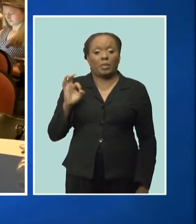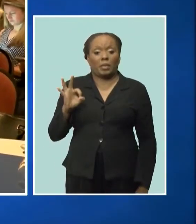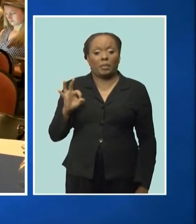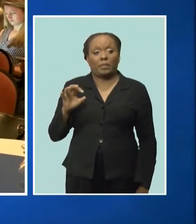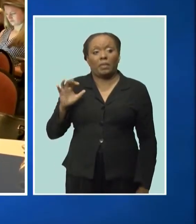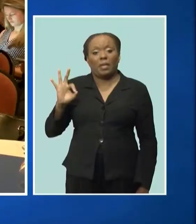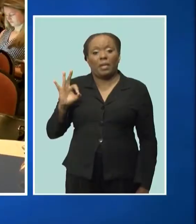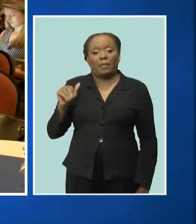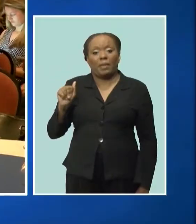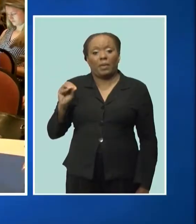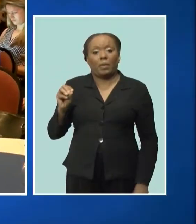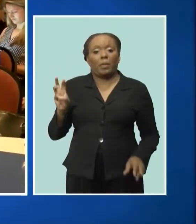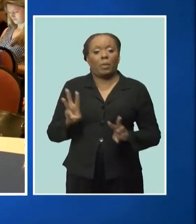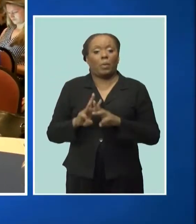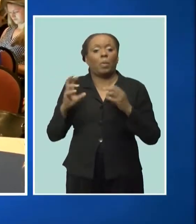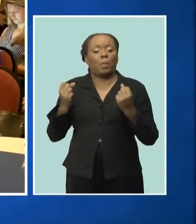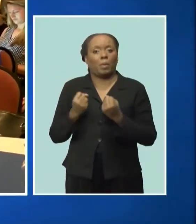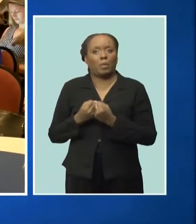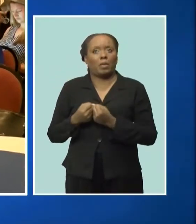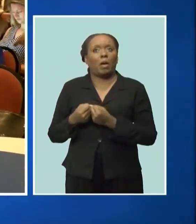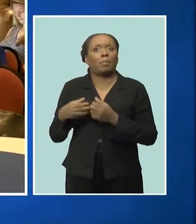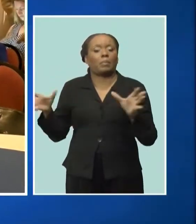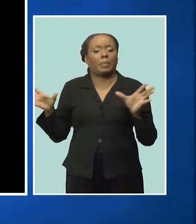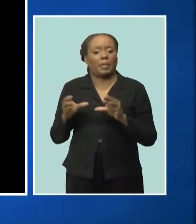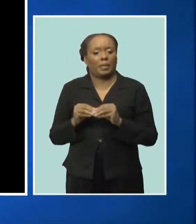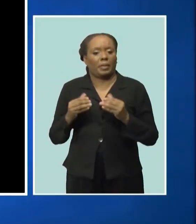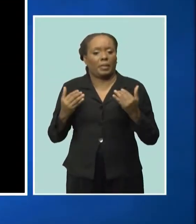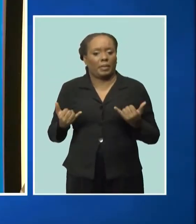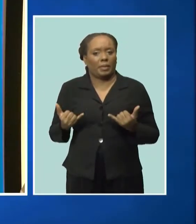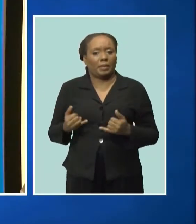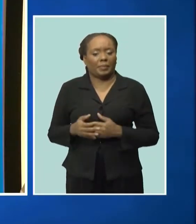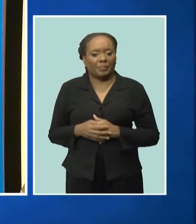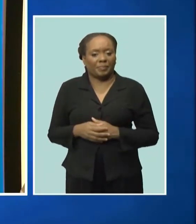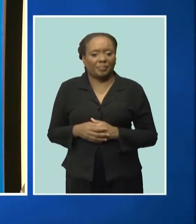workshop held at the Courtyard by Marriott.